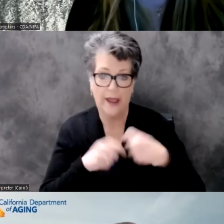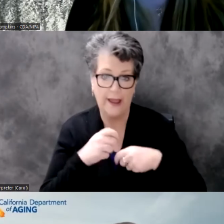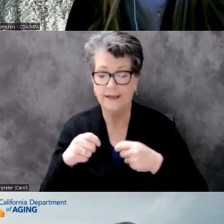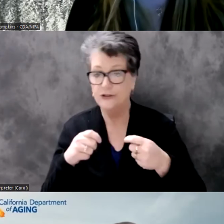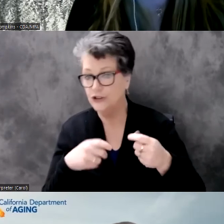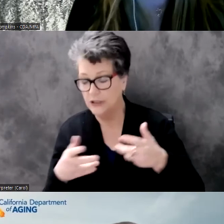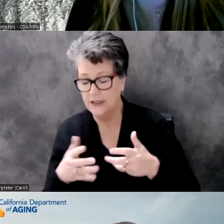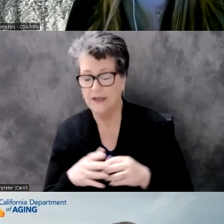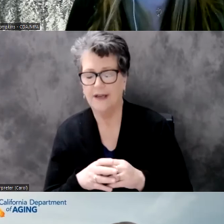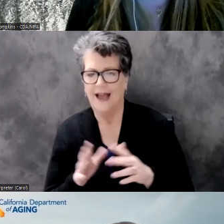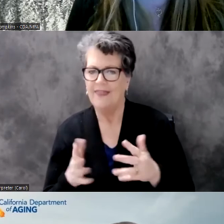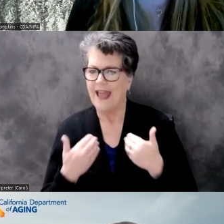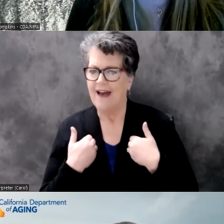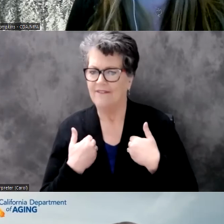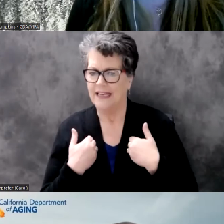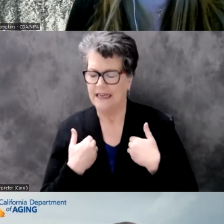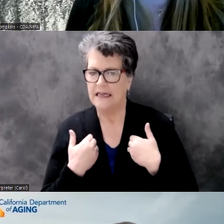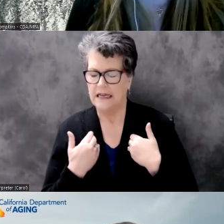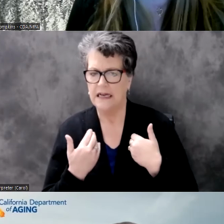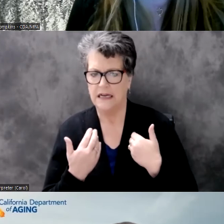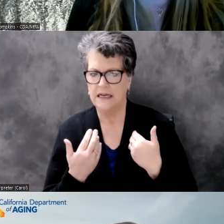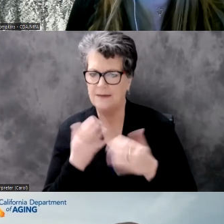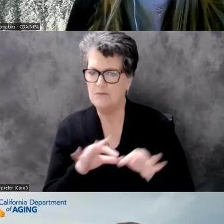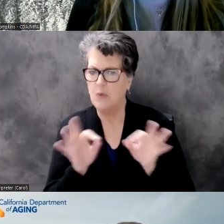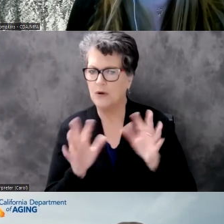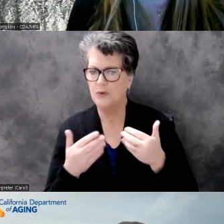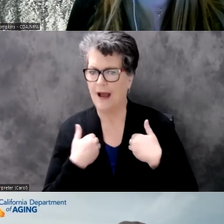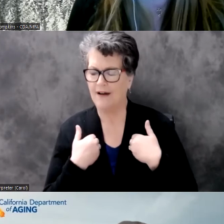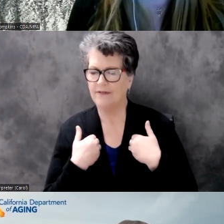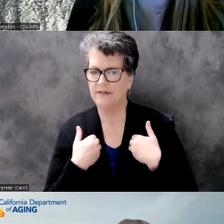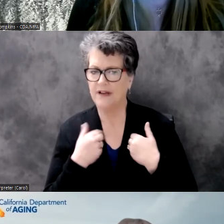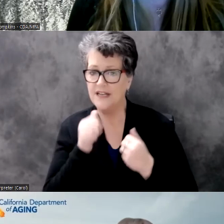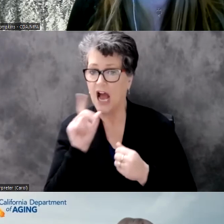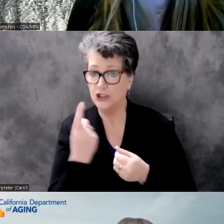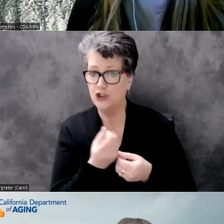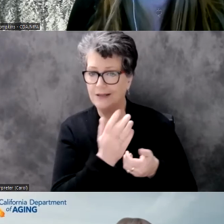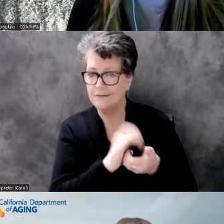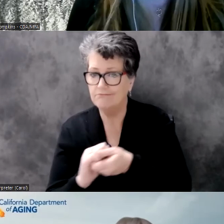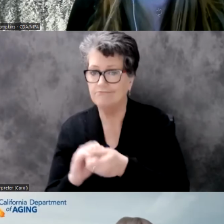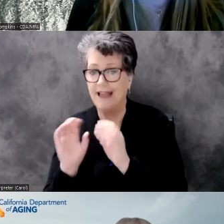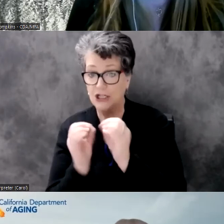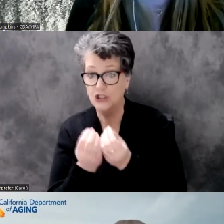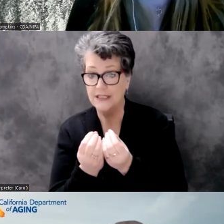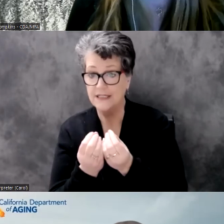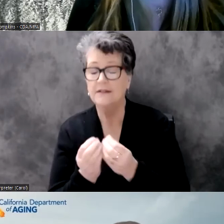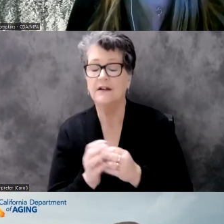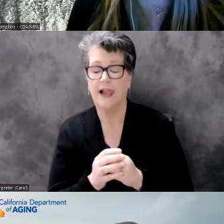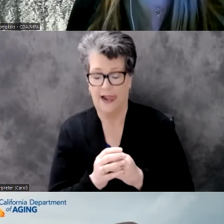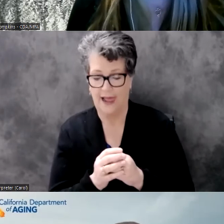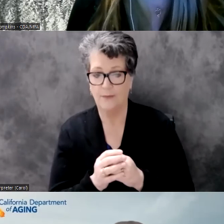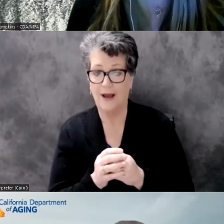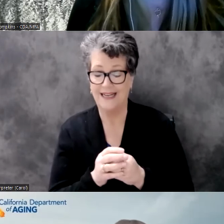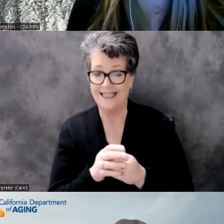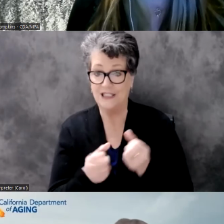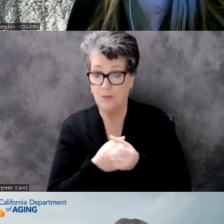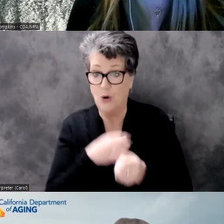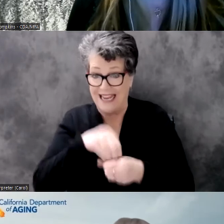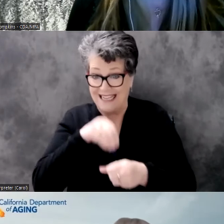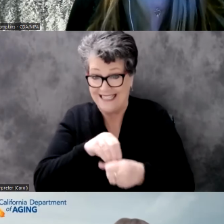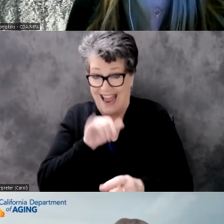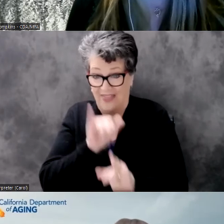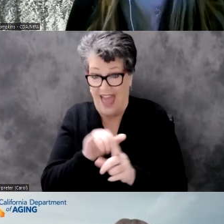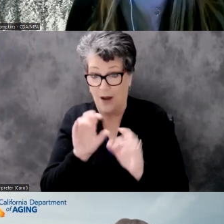think having, not only partnerships with other agencies, but also support within their own agency from the